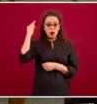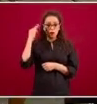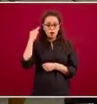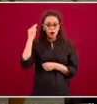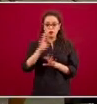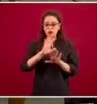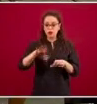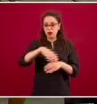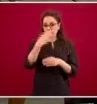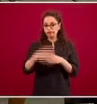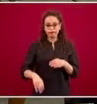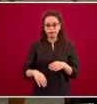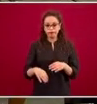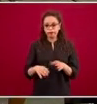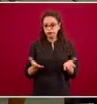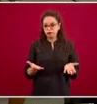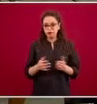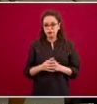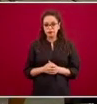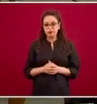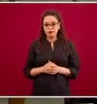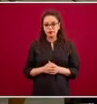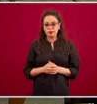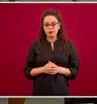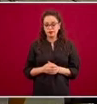ended Saturday 14th,